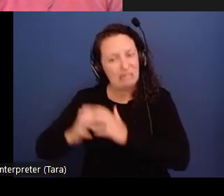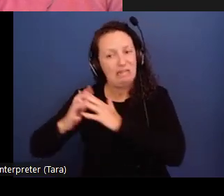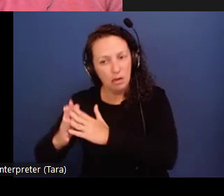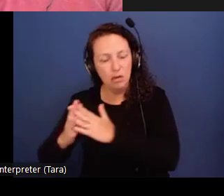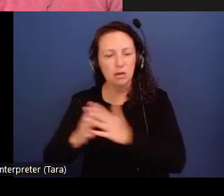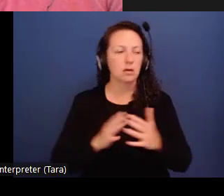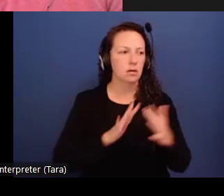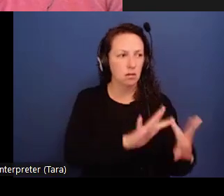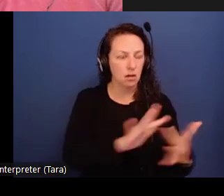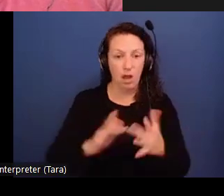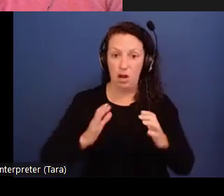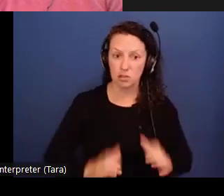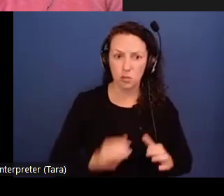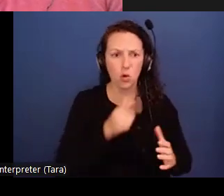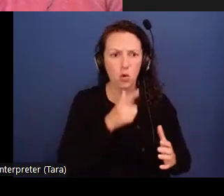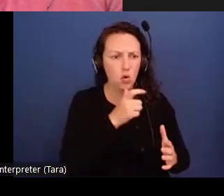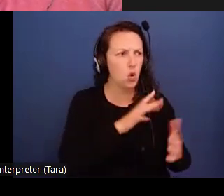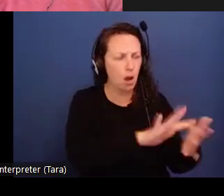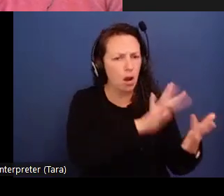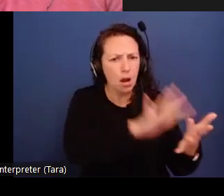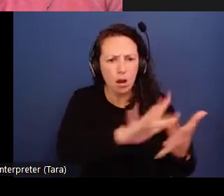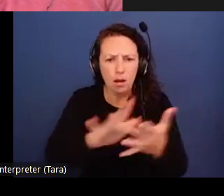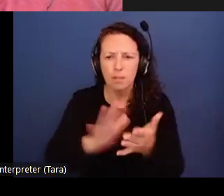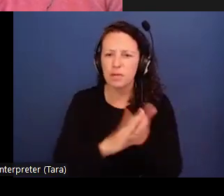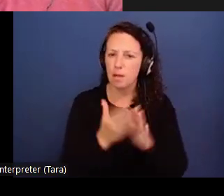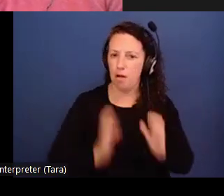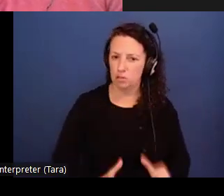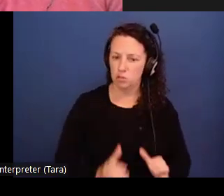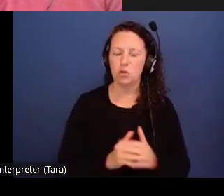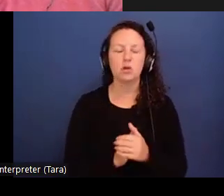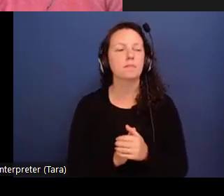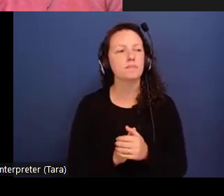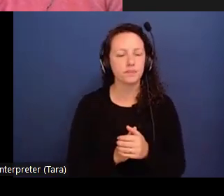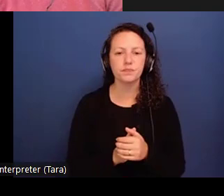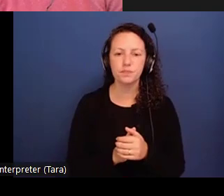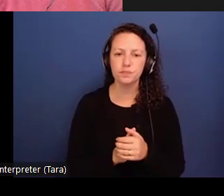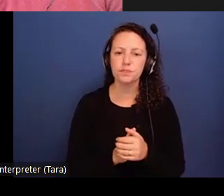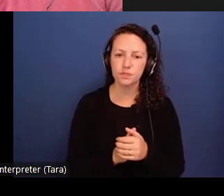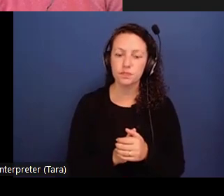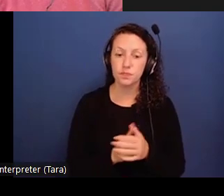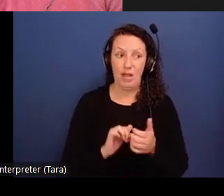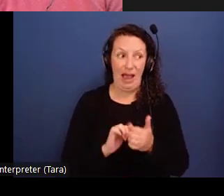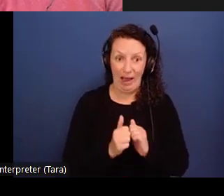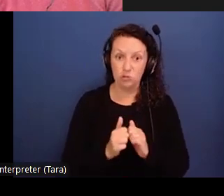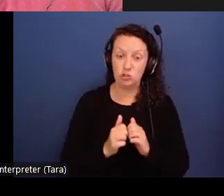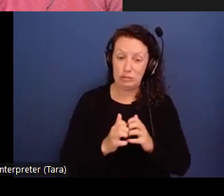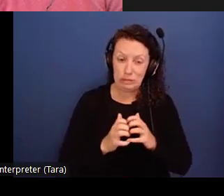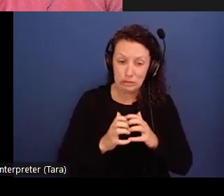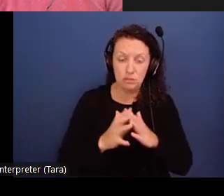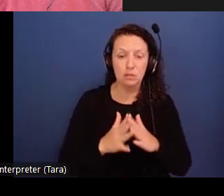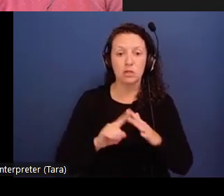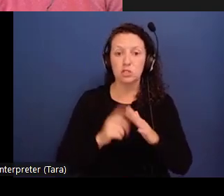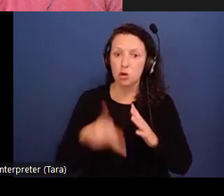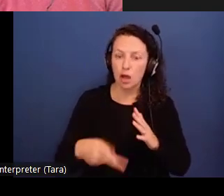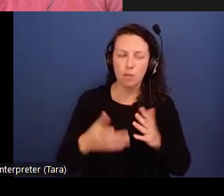we call it. So getting more customers, how to build a startup, in terms of value, team,